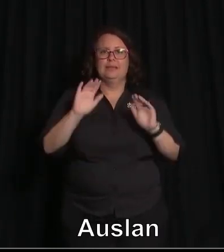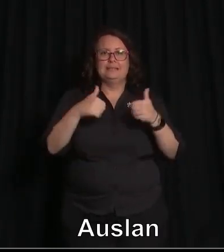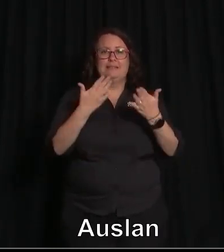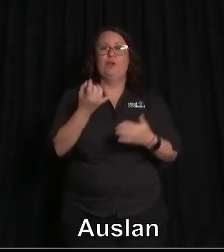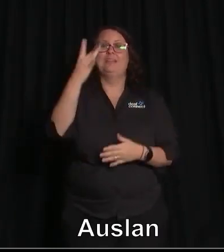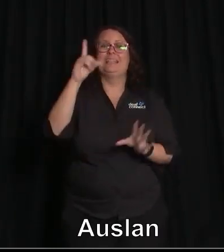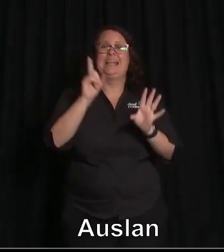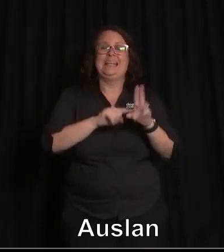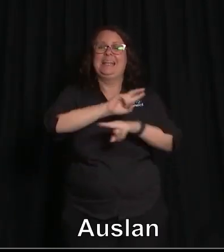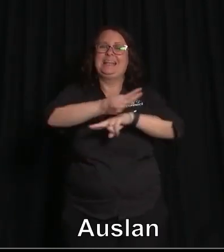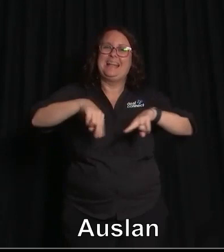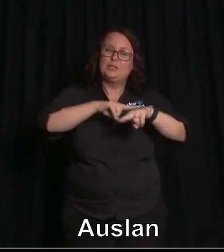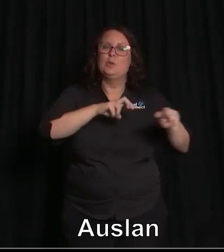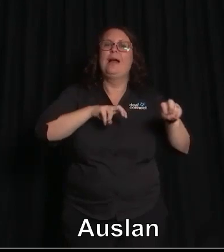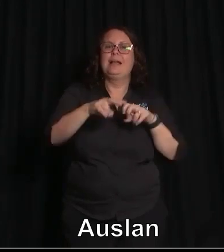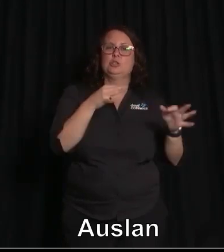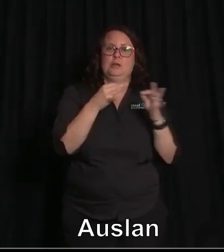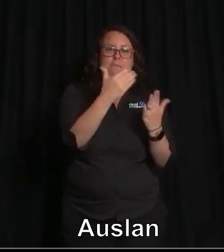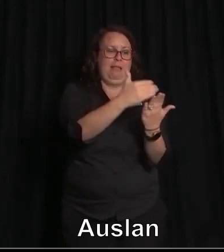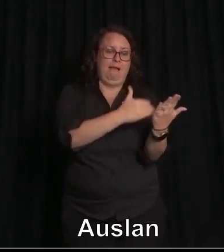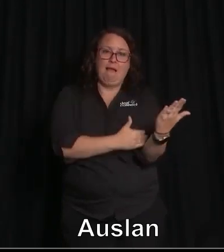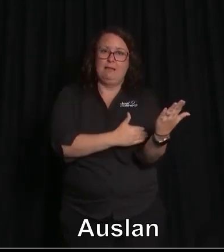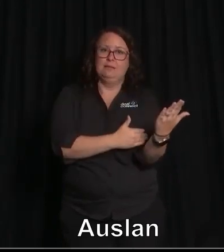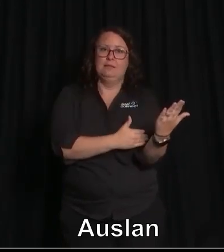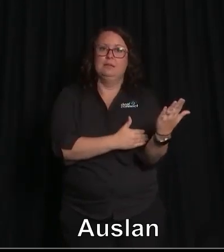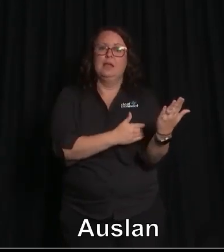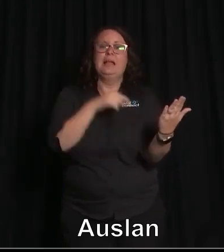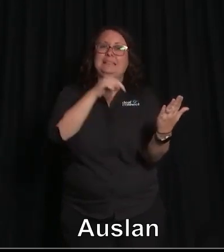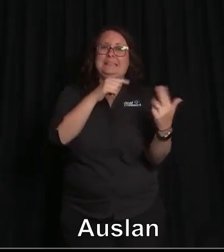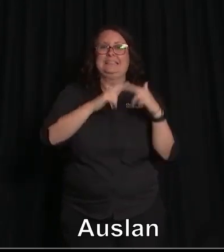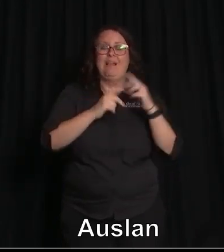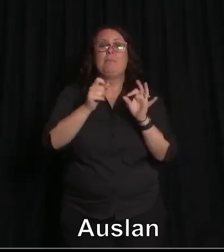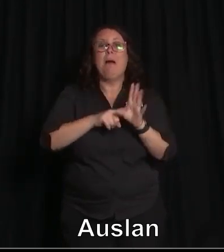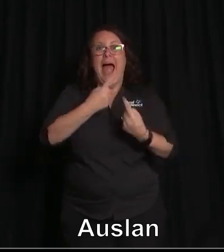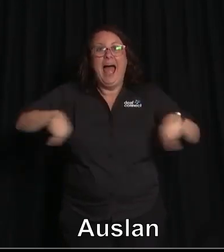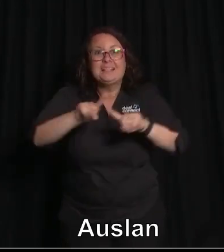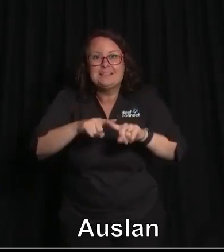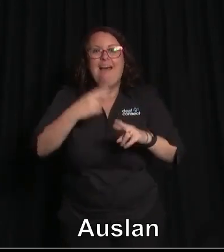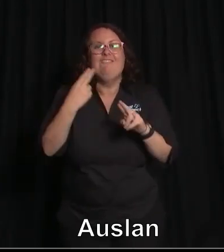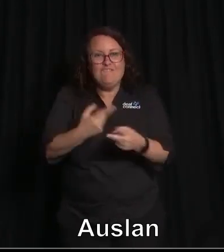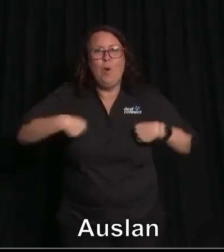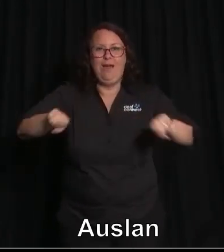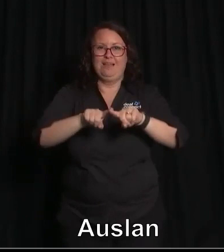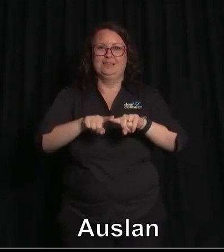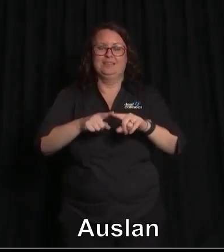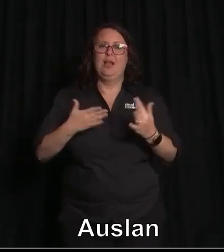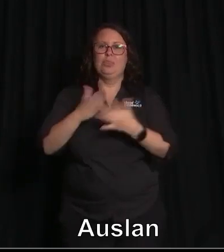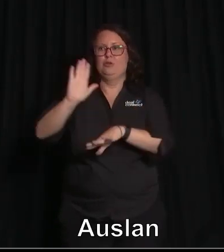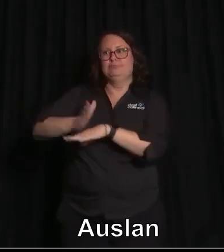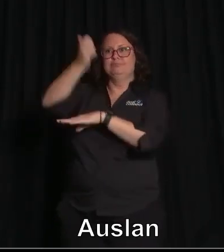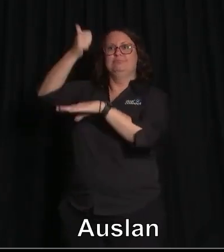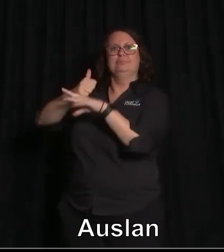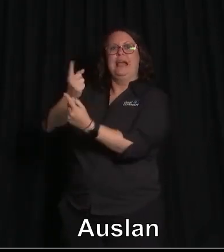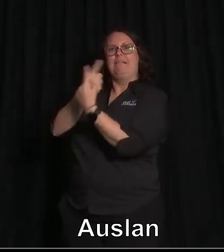10-year national action plan for LGBTI health, developed by us, for us, through the establishment of